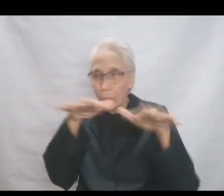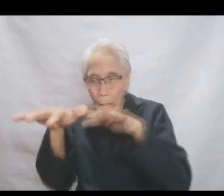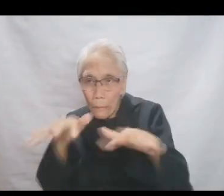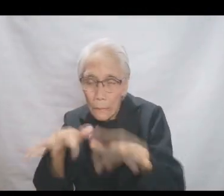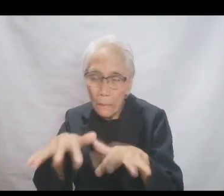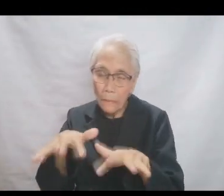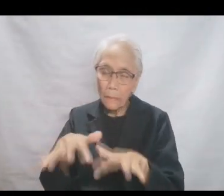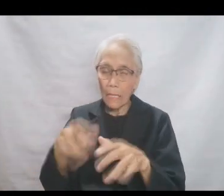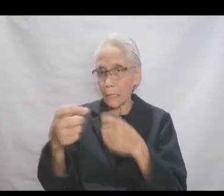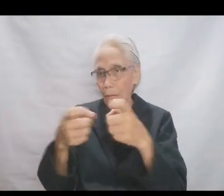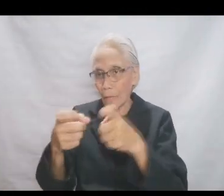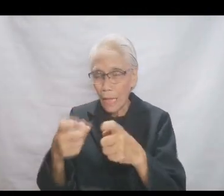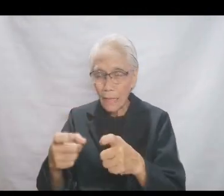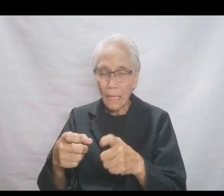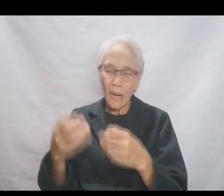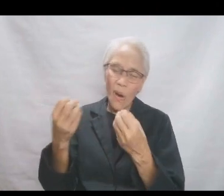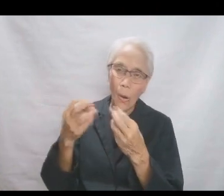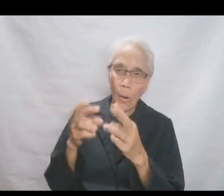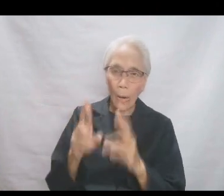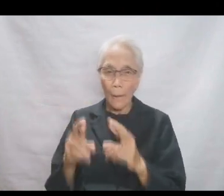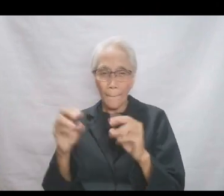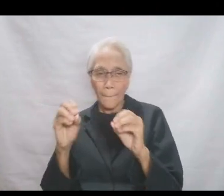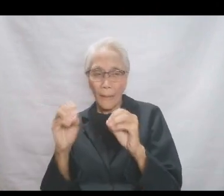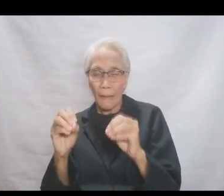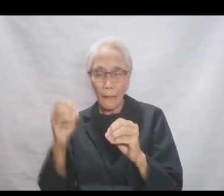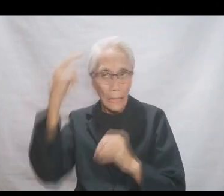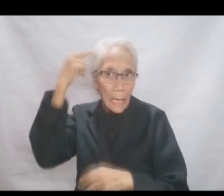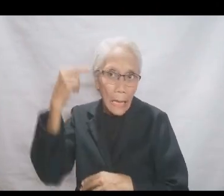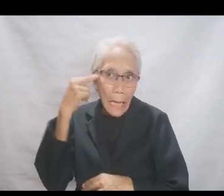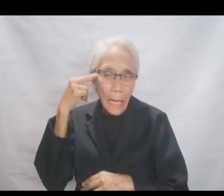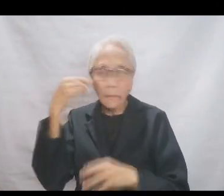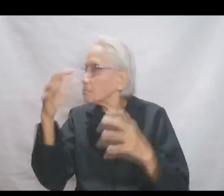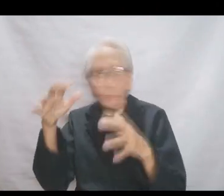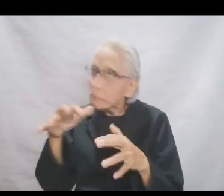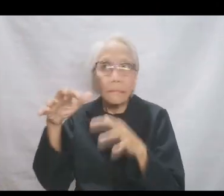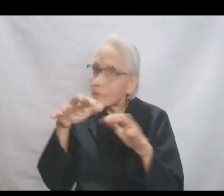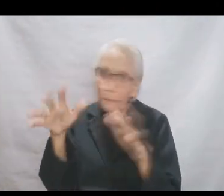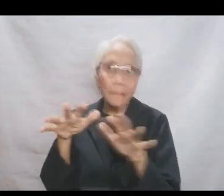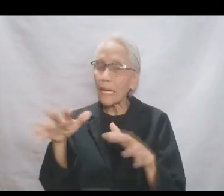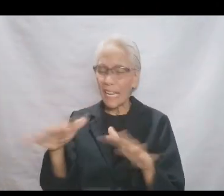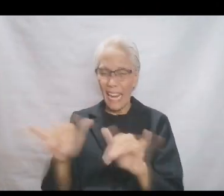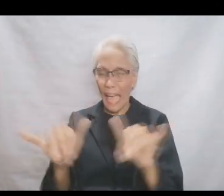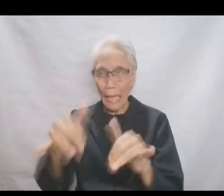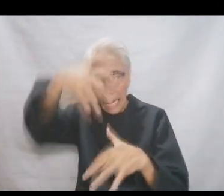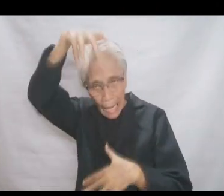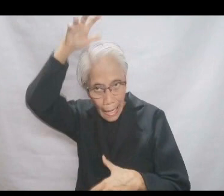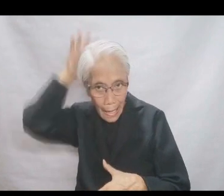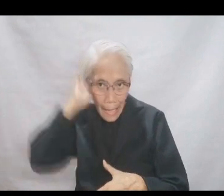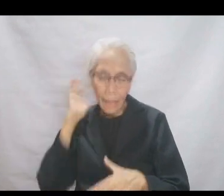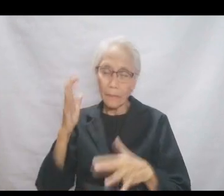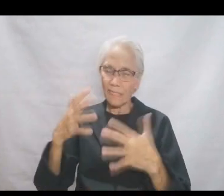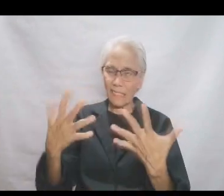shaking uncontrollably, or jerking backwards and forwards, their head shaking back and forth, people even roaring